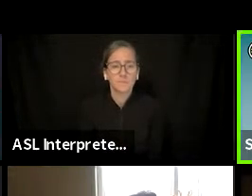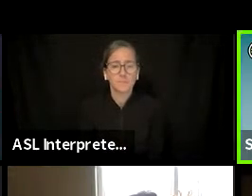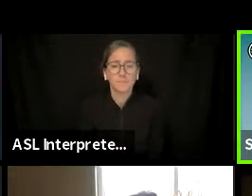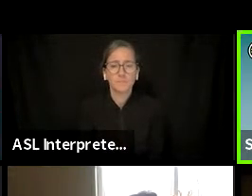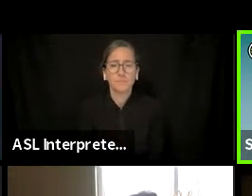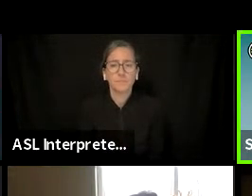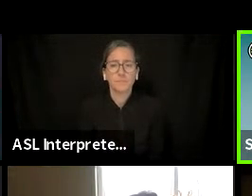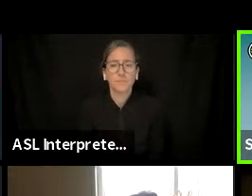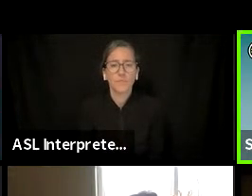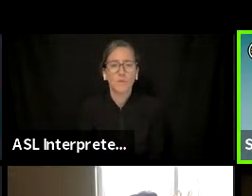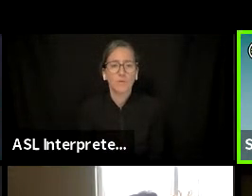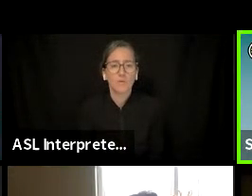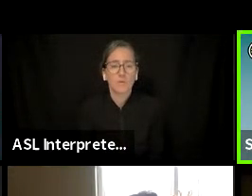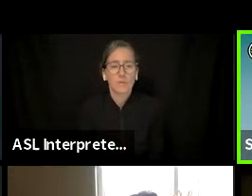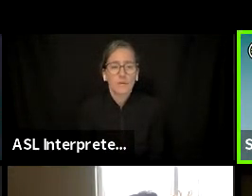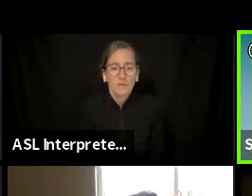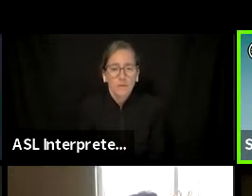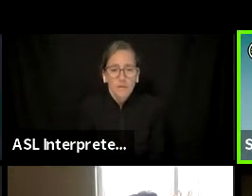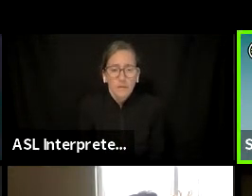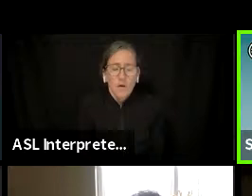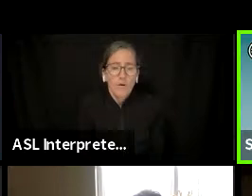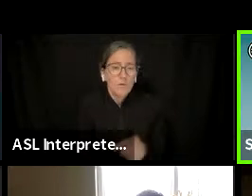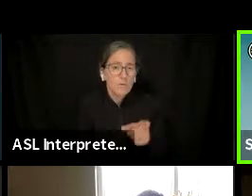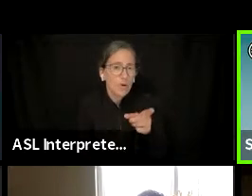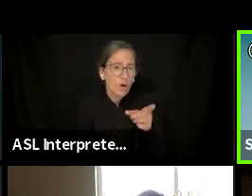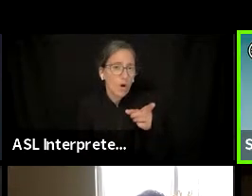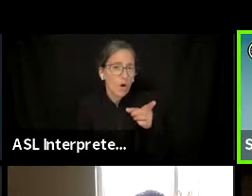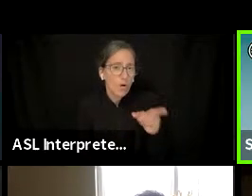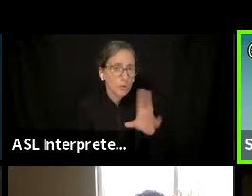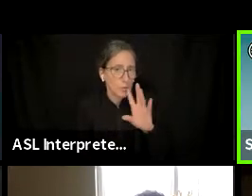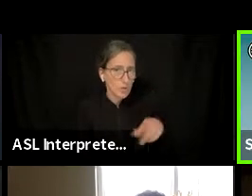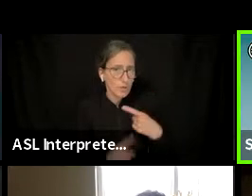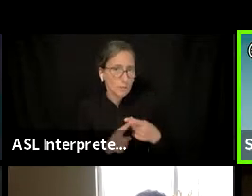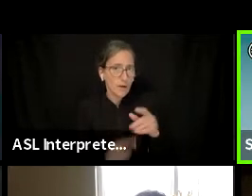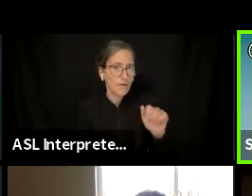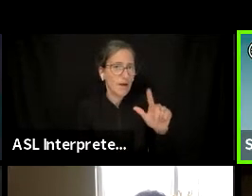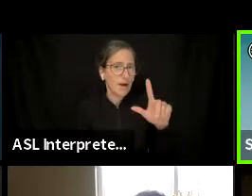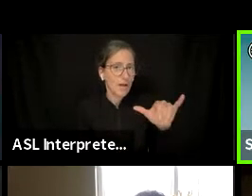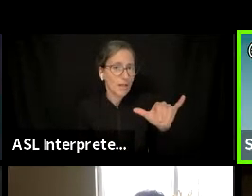So Joe, are you referring to the Allyship in